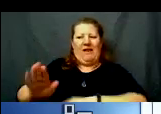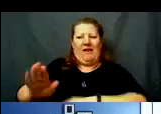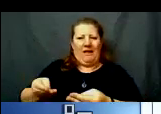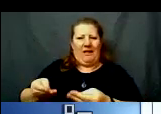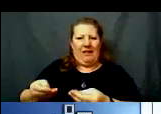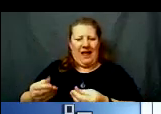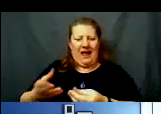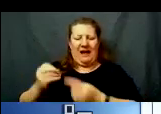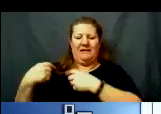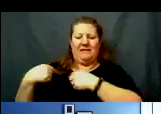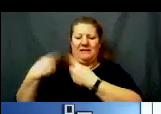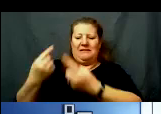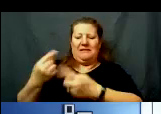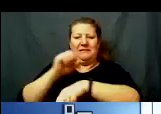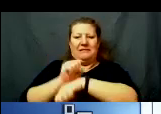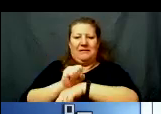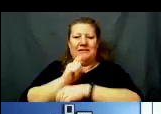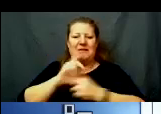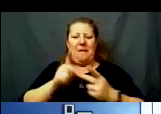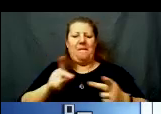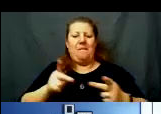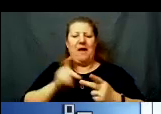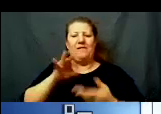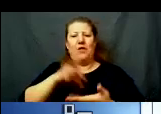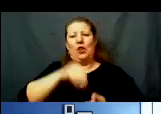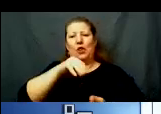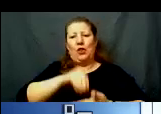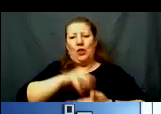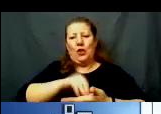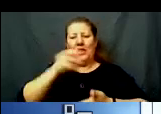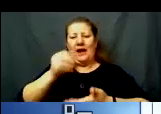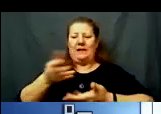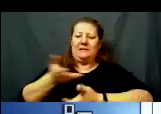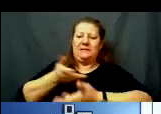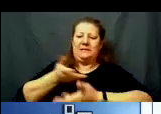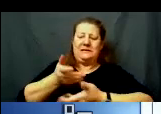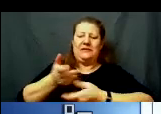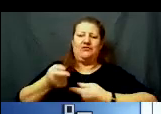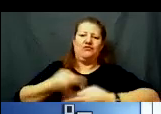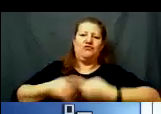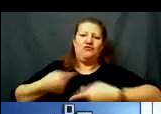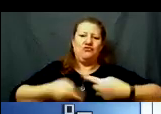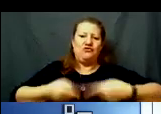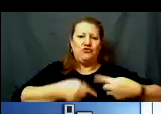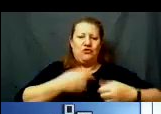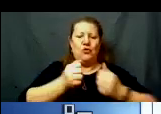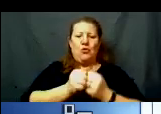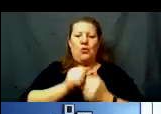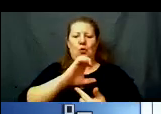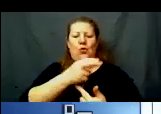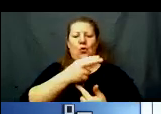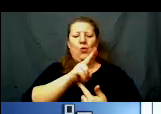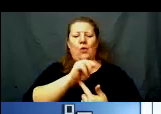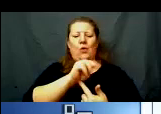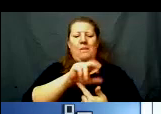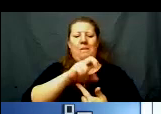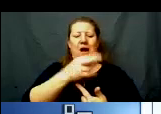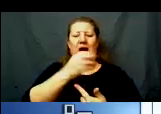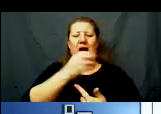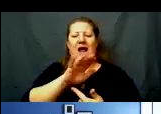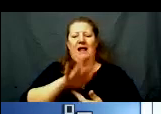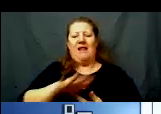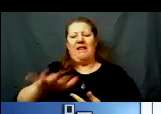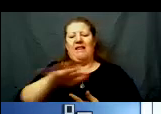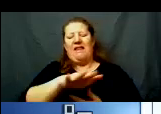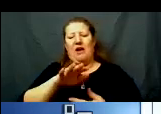traditionally, has been a site of learning and exchange and trade among Chumash and their other indigenous neighbors.